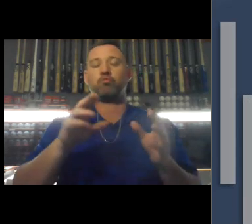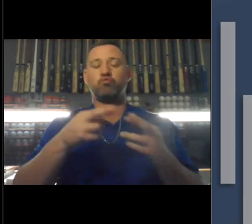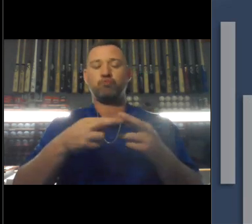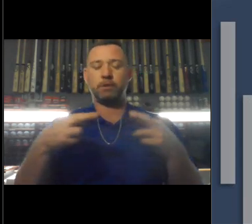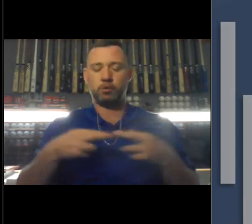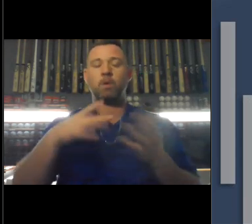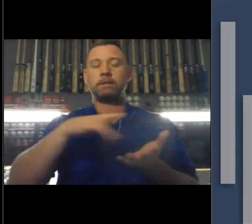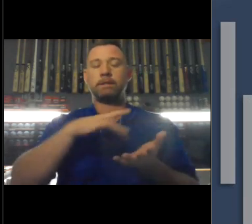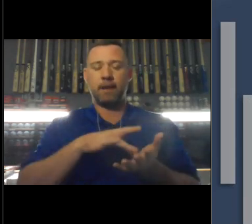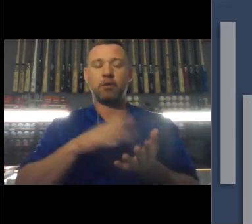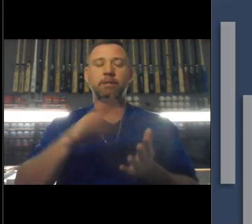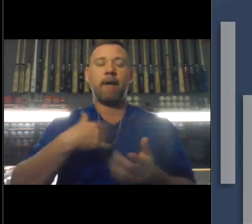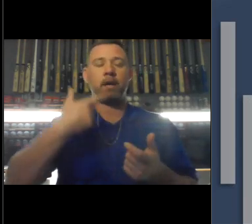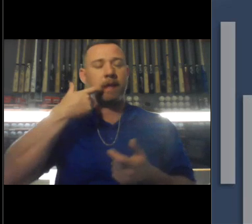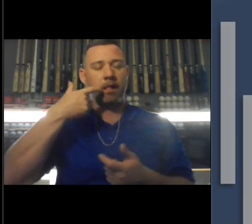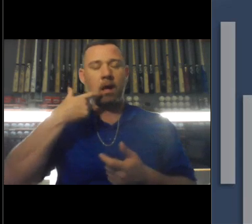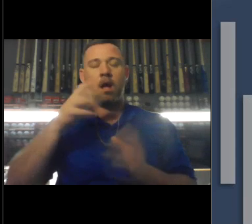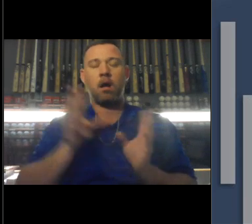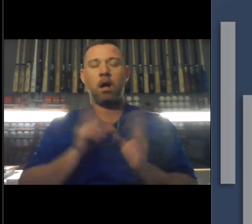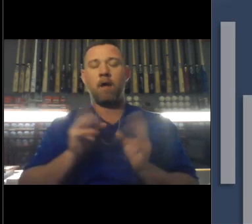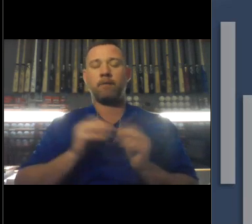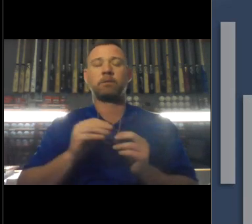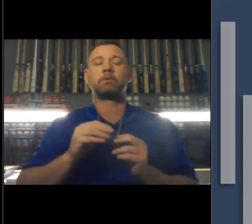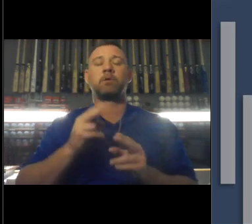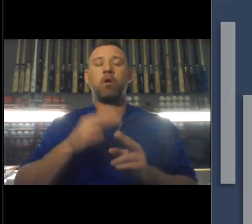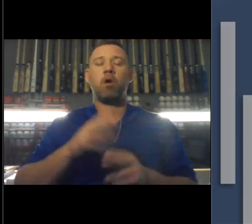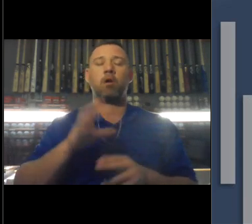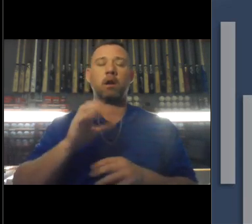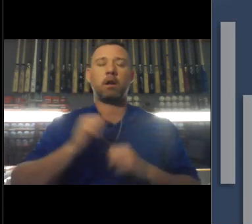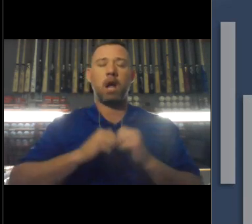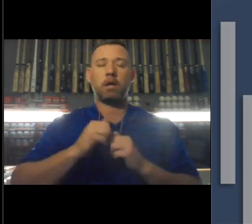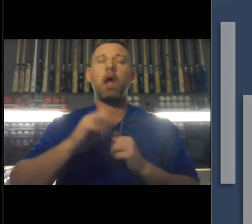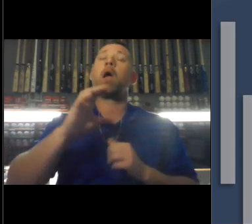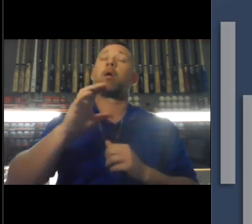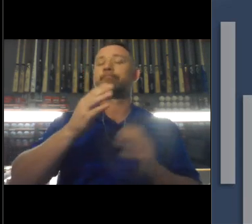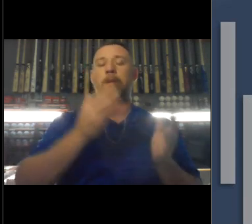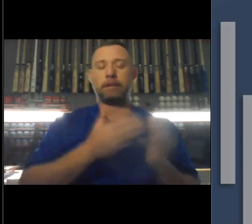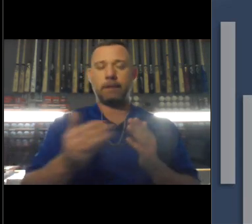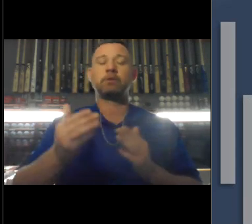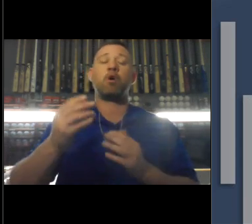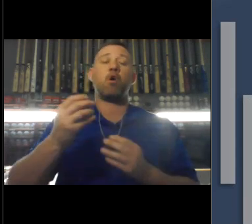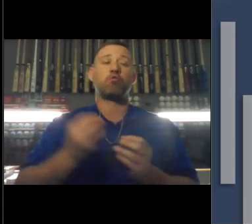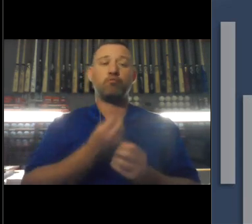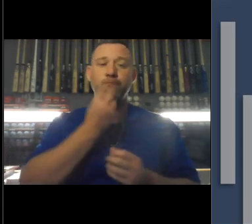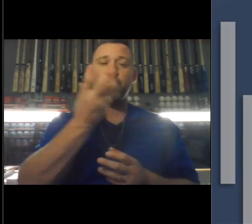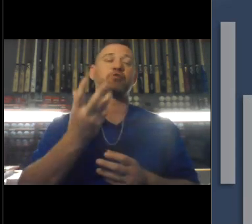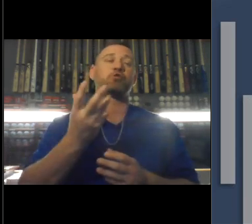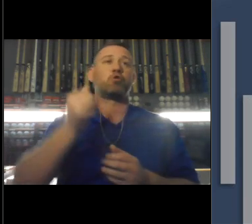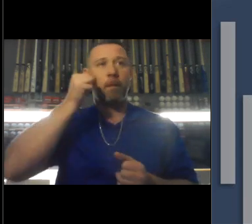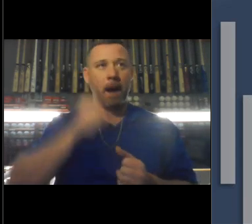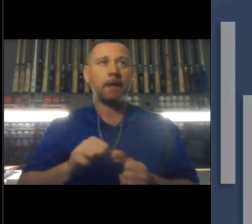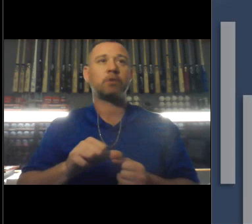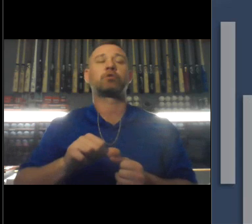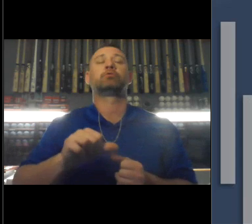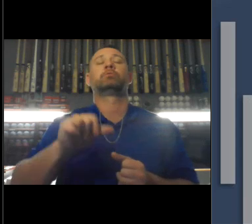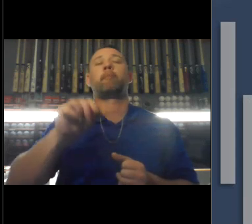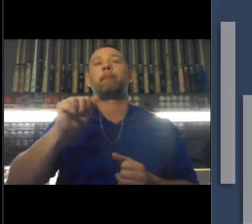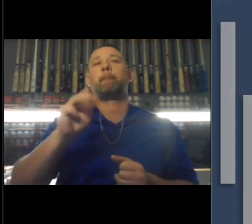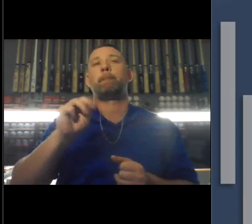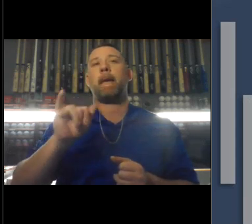a teleconference called Conducting ATP Project Counts, Refreshers and Reminders on May 25th at